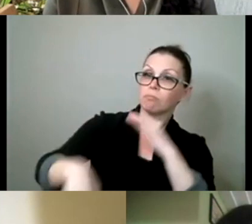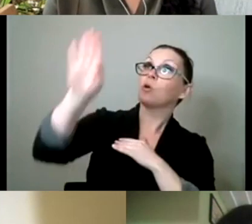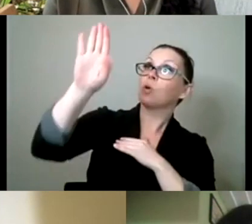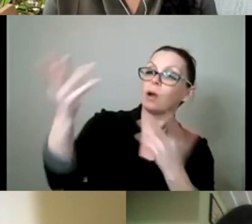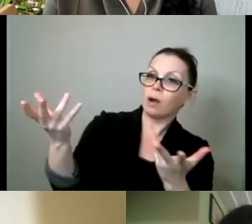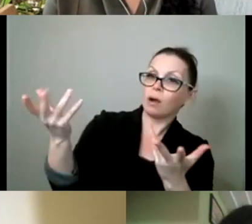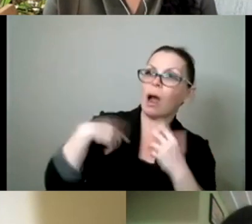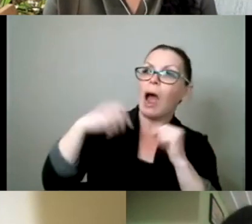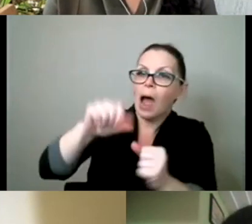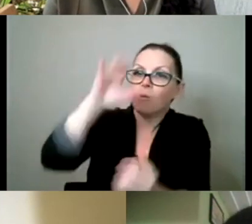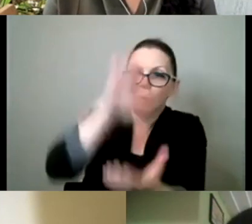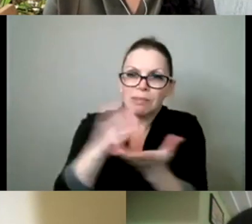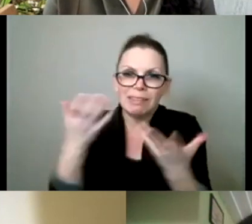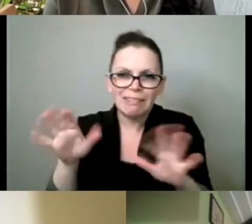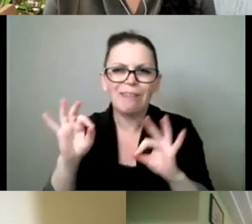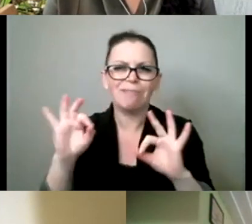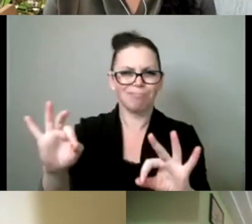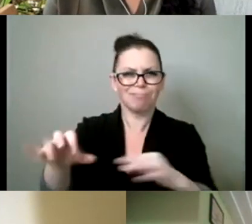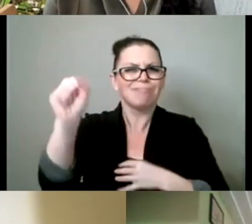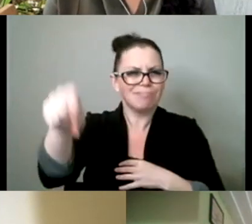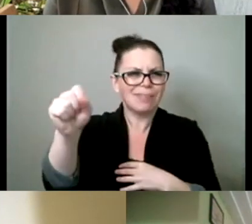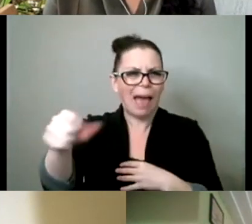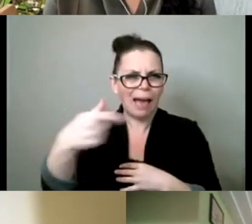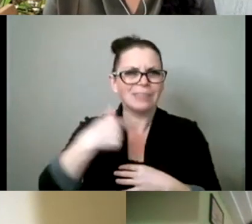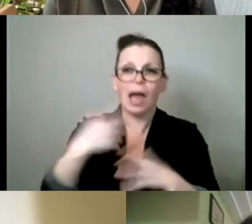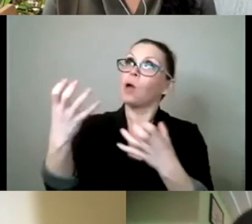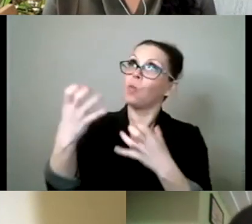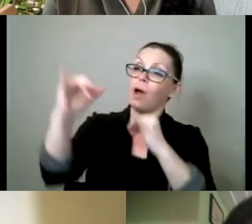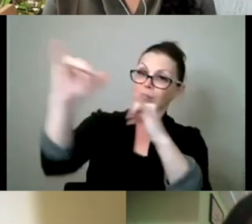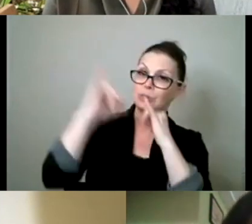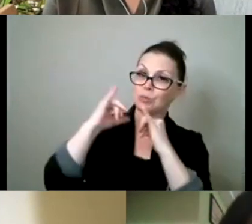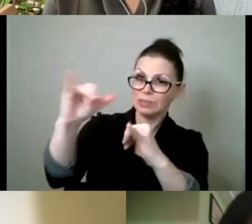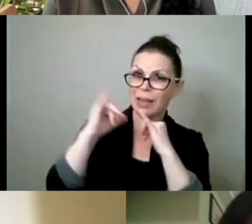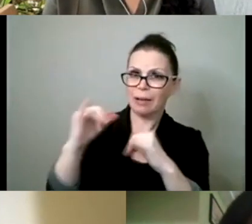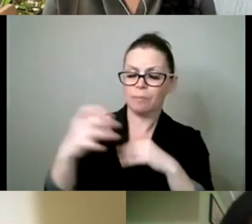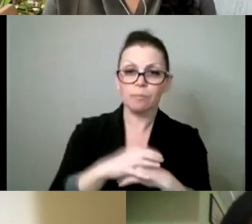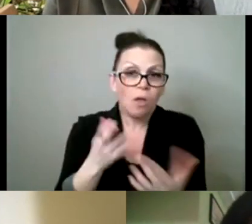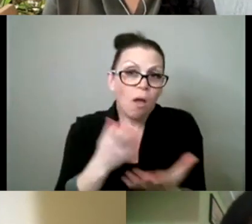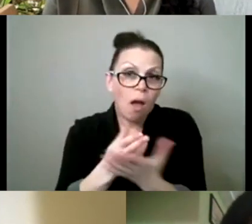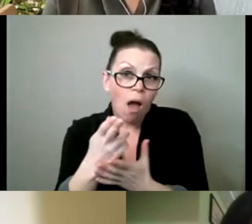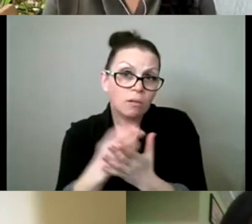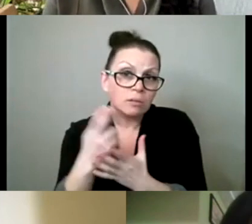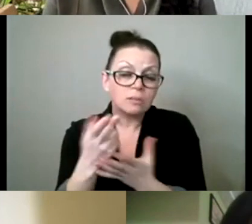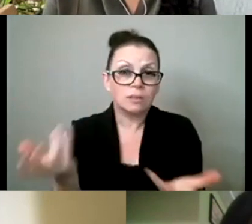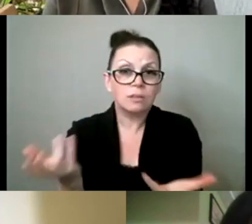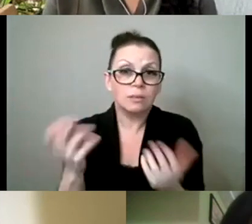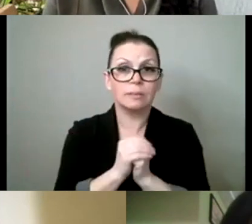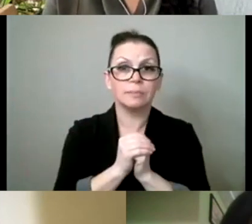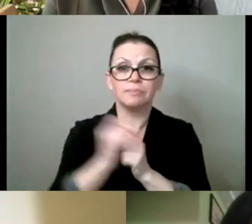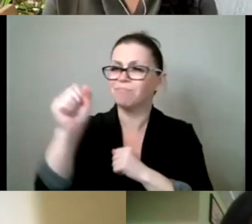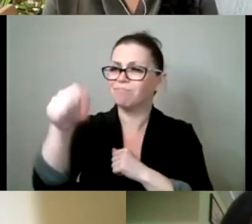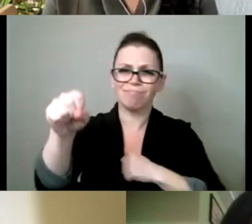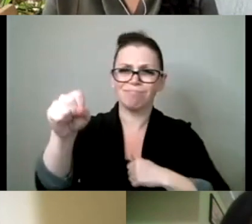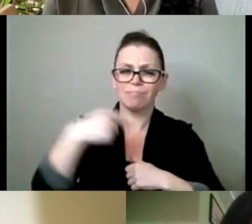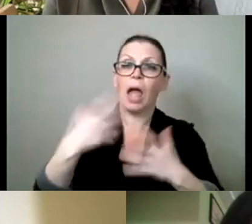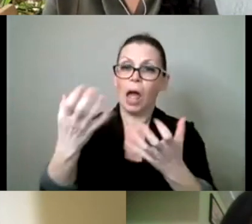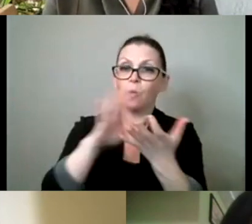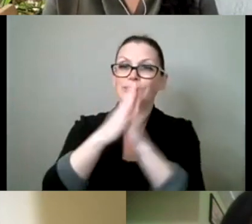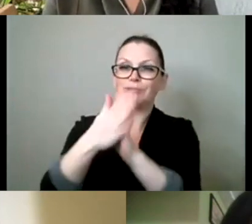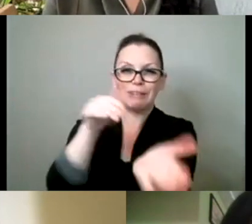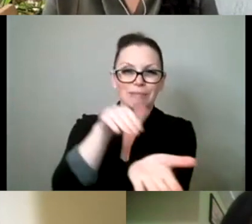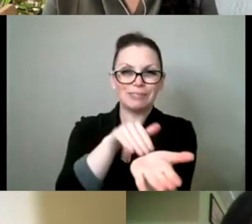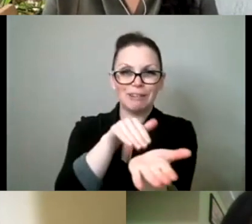then I would have believed it. I'd have been like, yes, this is what right. I want to do, right? Like, honestly, I think I wanted to become a